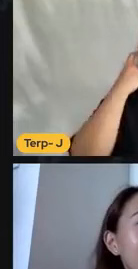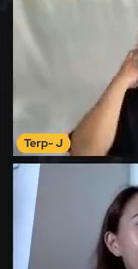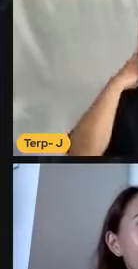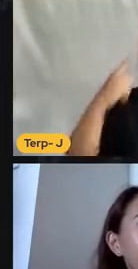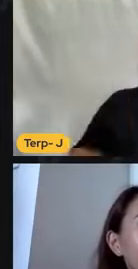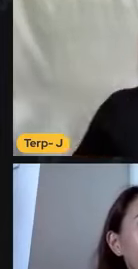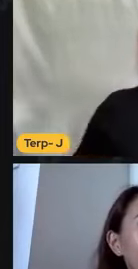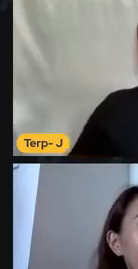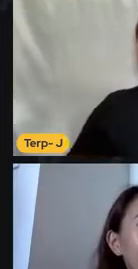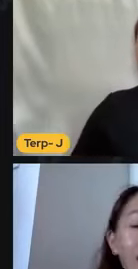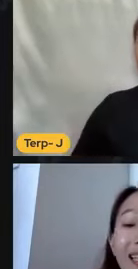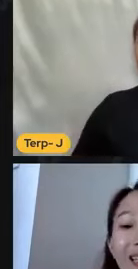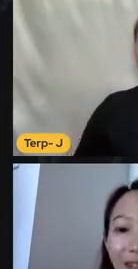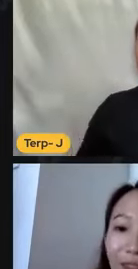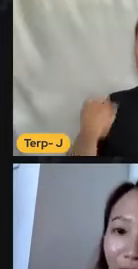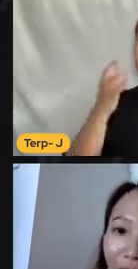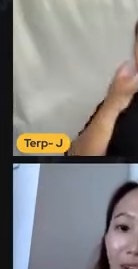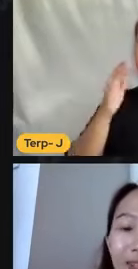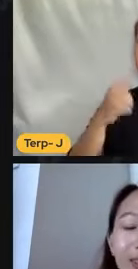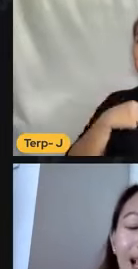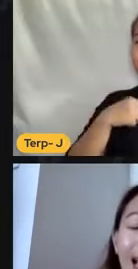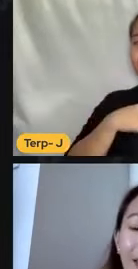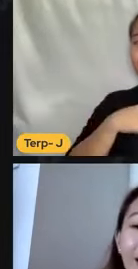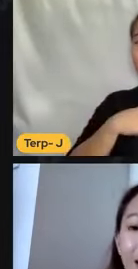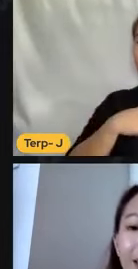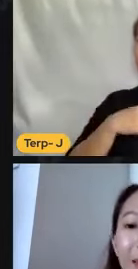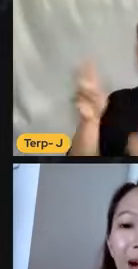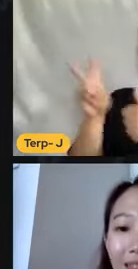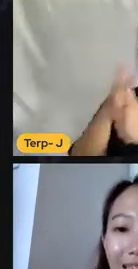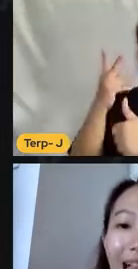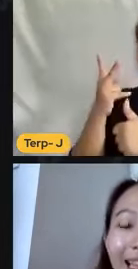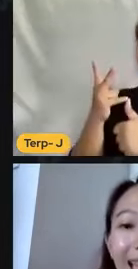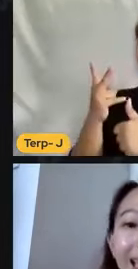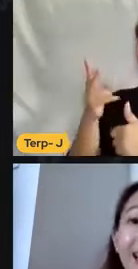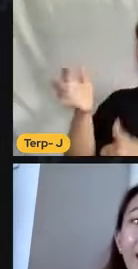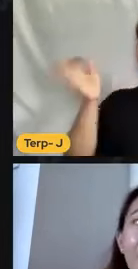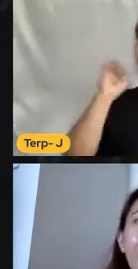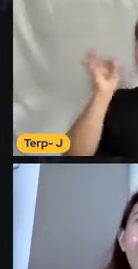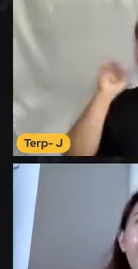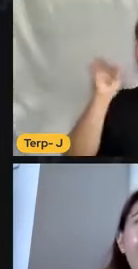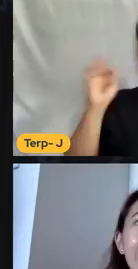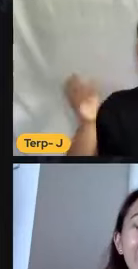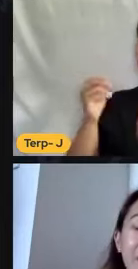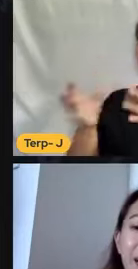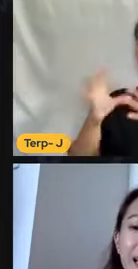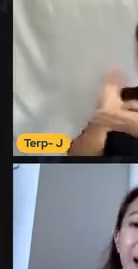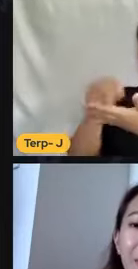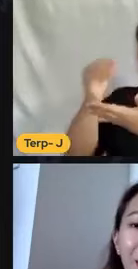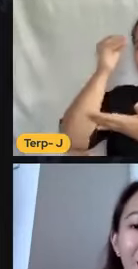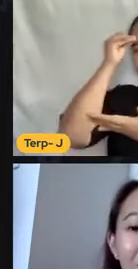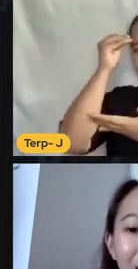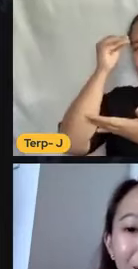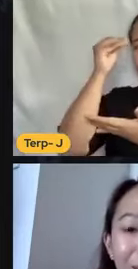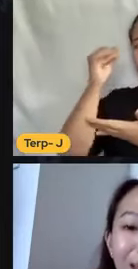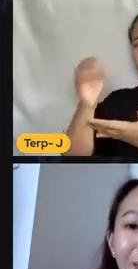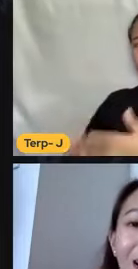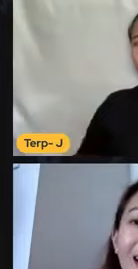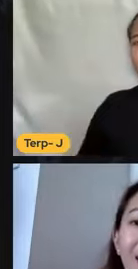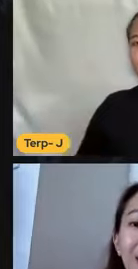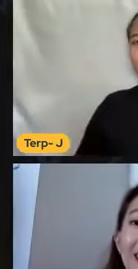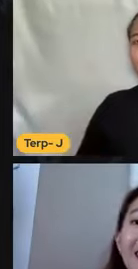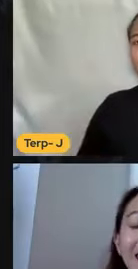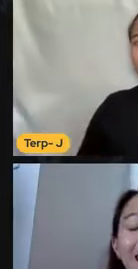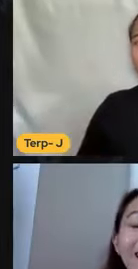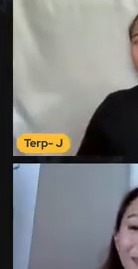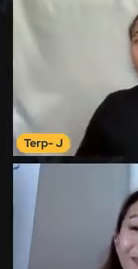was the during the second talk, because I really learned about that. And the fun fact, like for example, the March